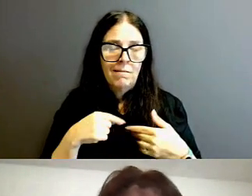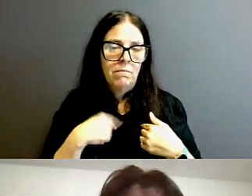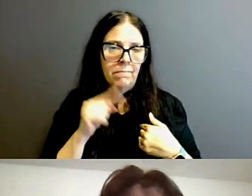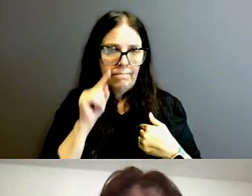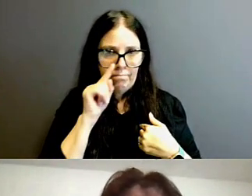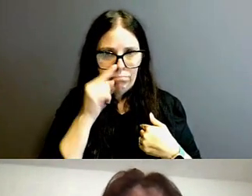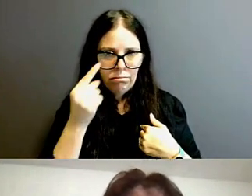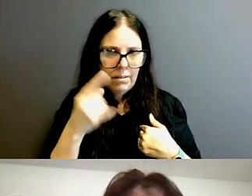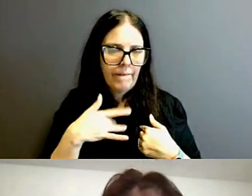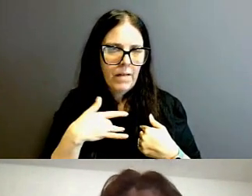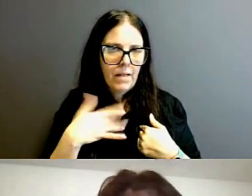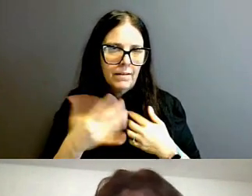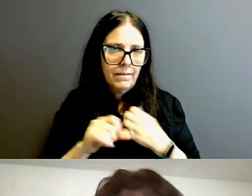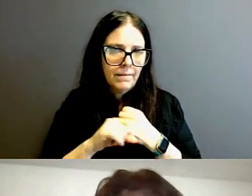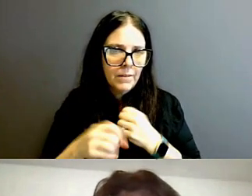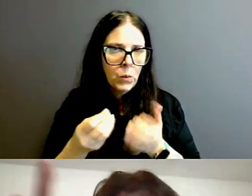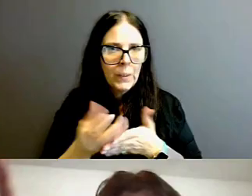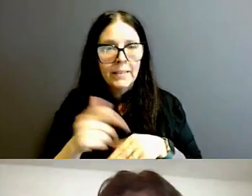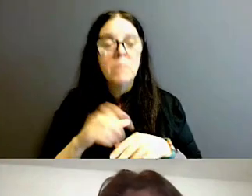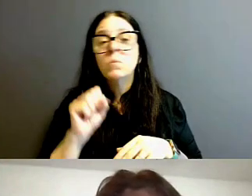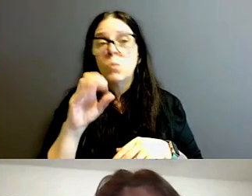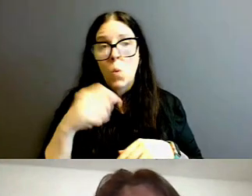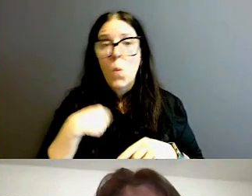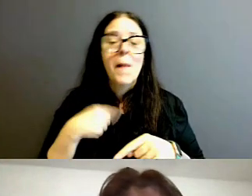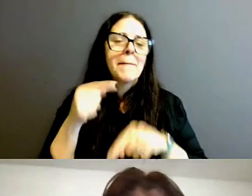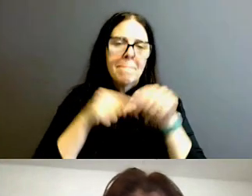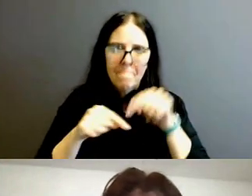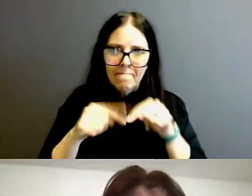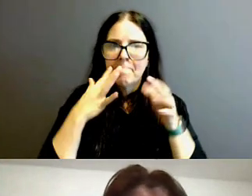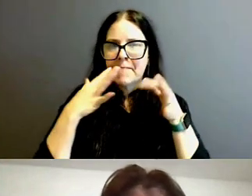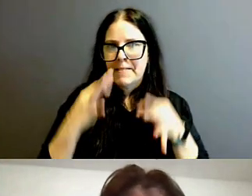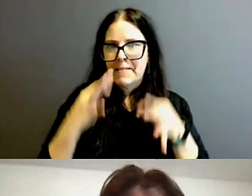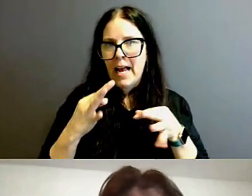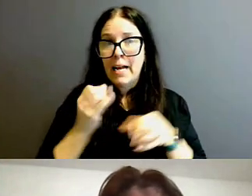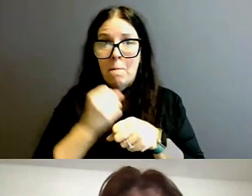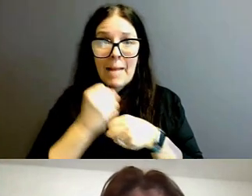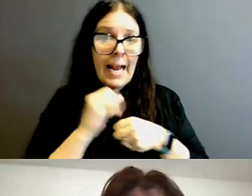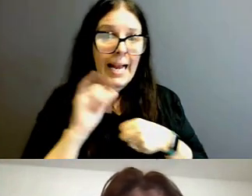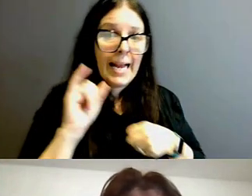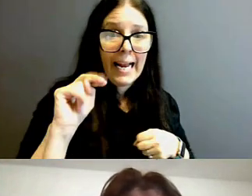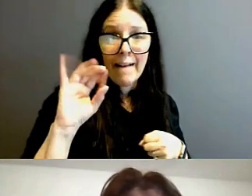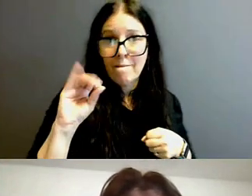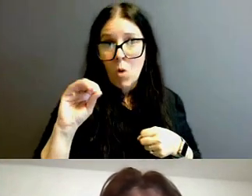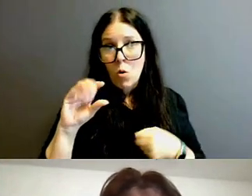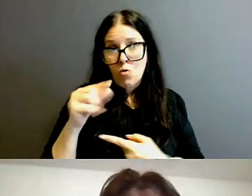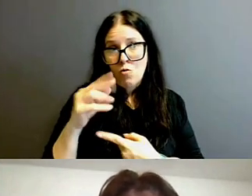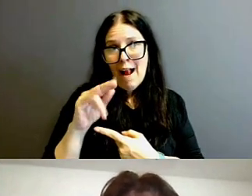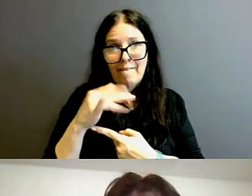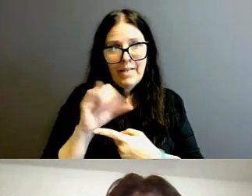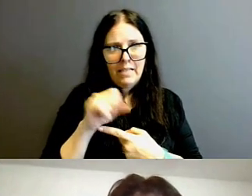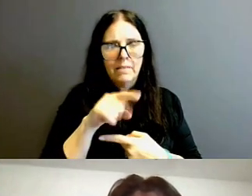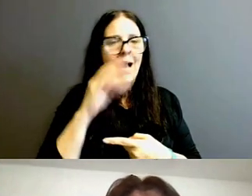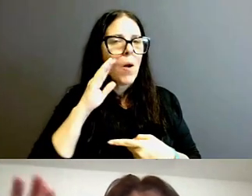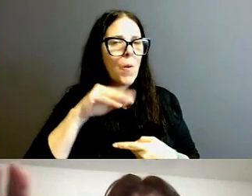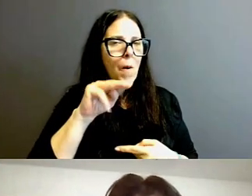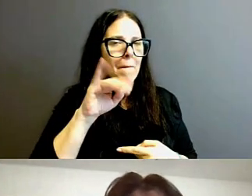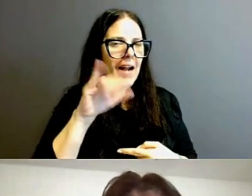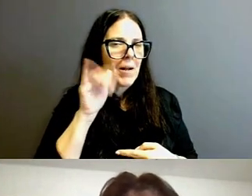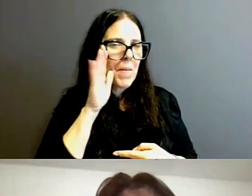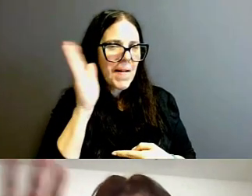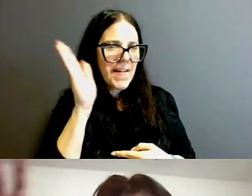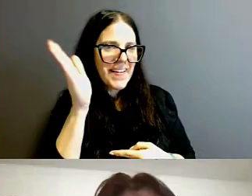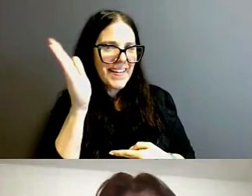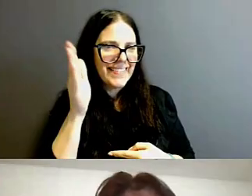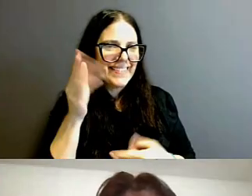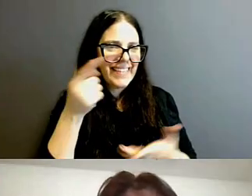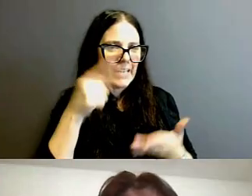so lengthy. So I started creating infographics, and I know, Monica, you have a session next week on Canva. So